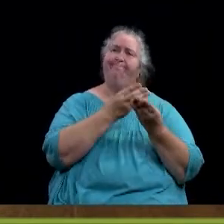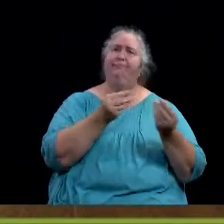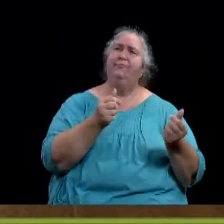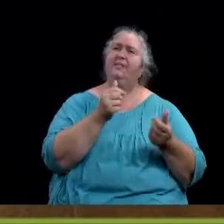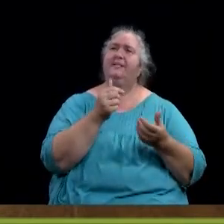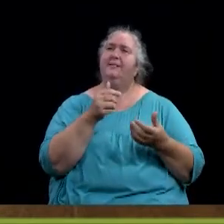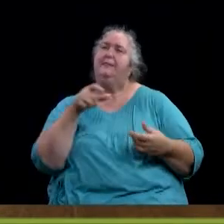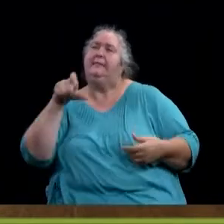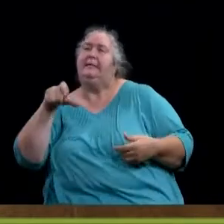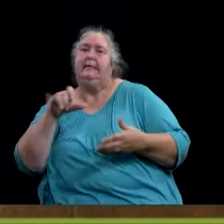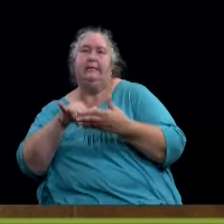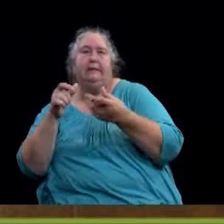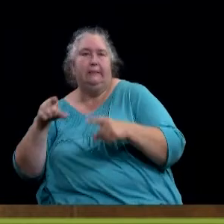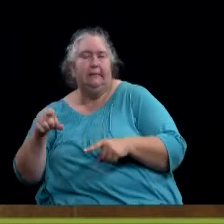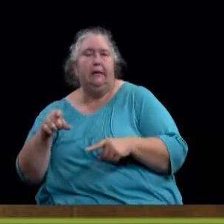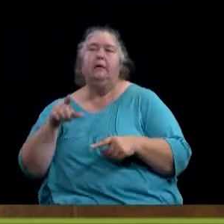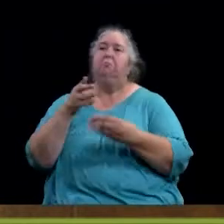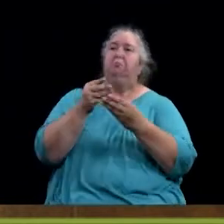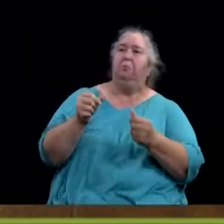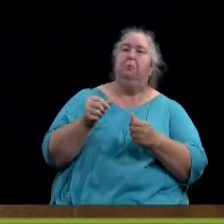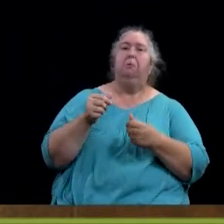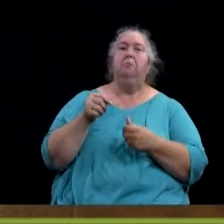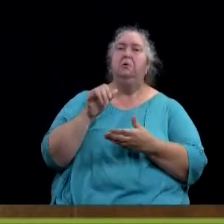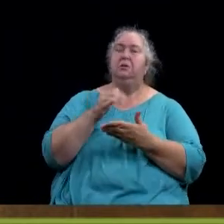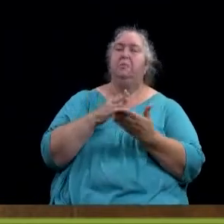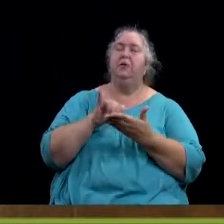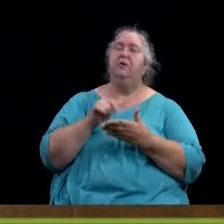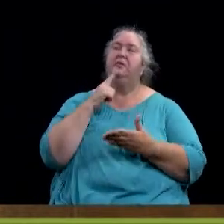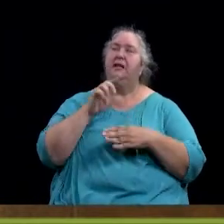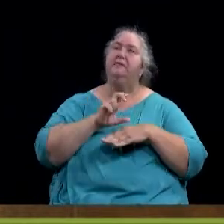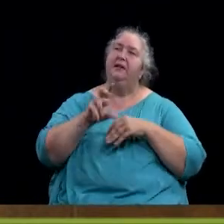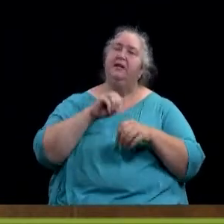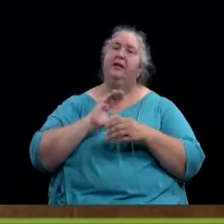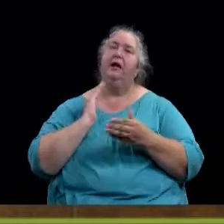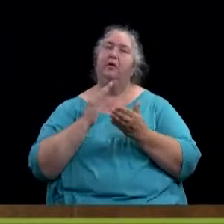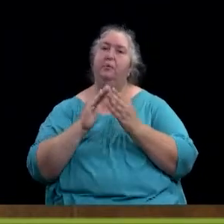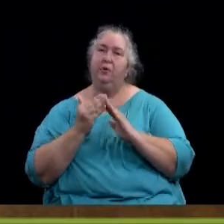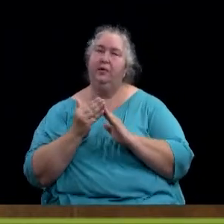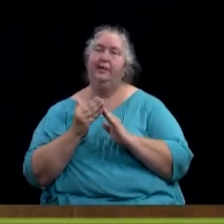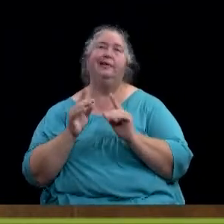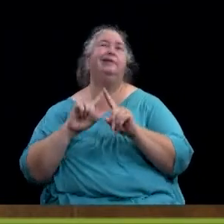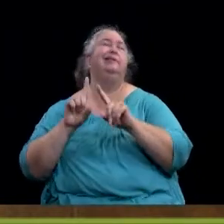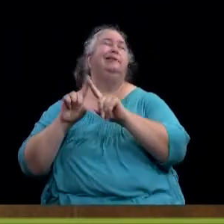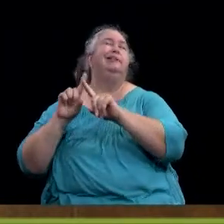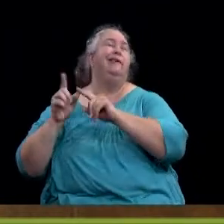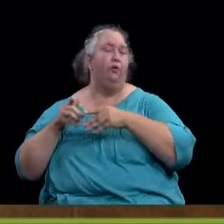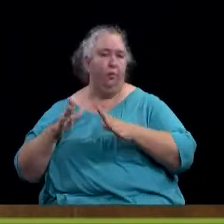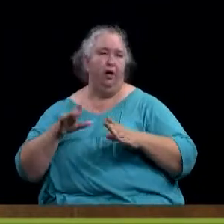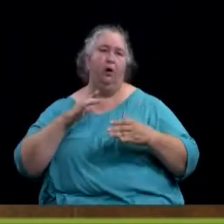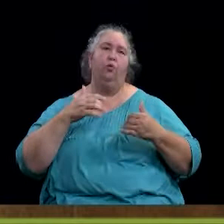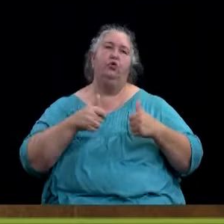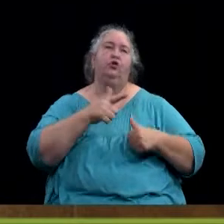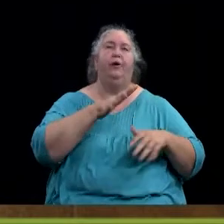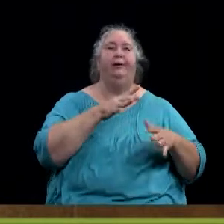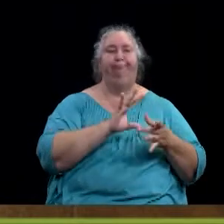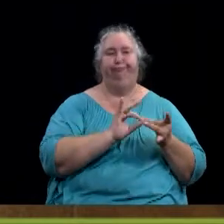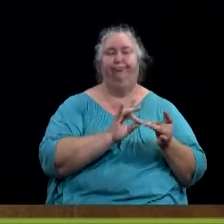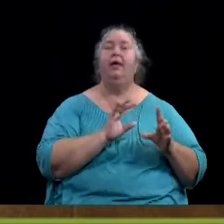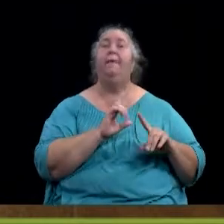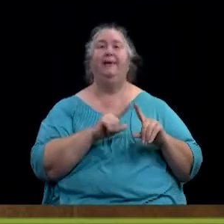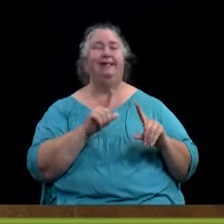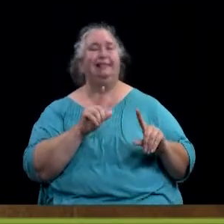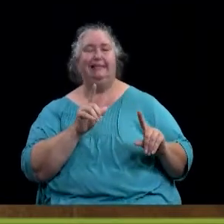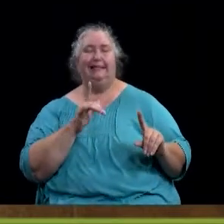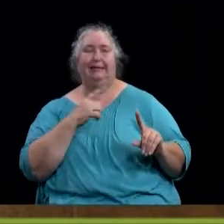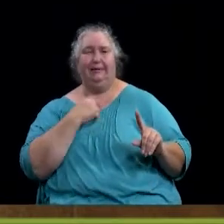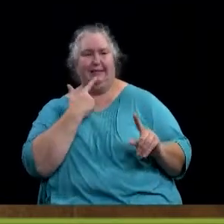community across a number of ways, which you highlighted. And so I just wanted to again commend you guys on putting together what I